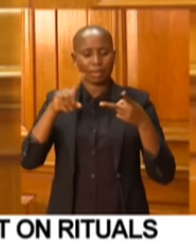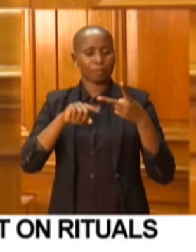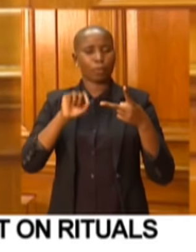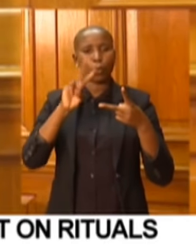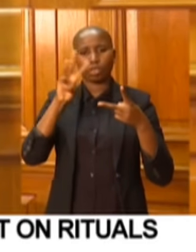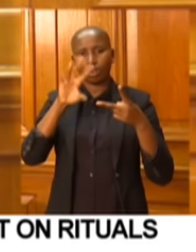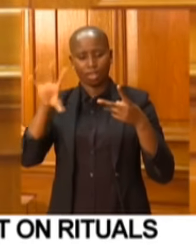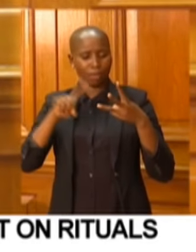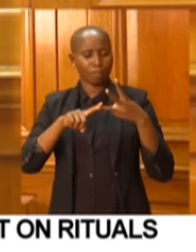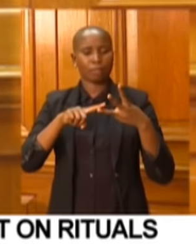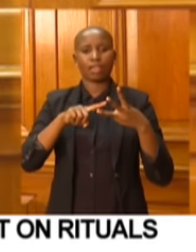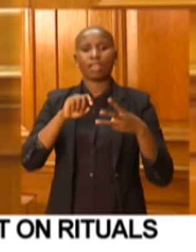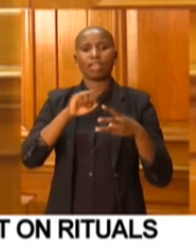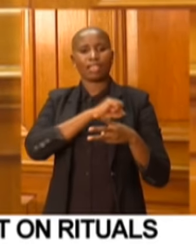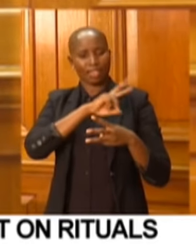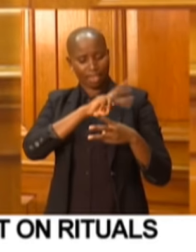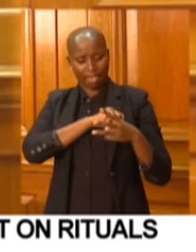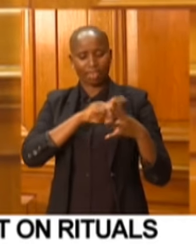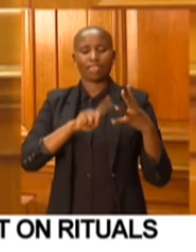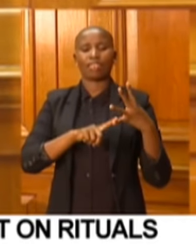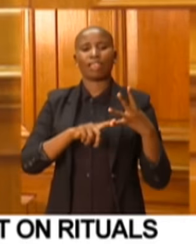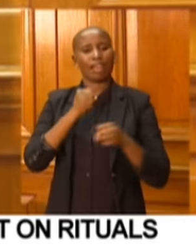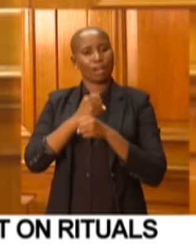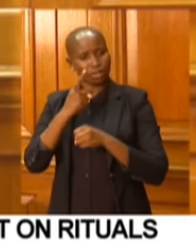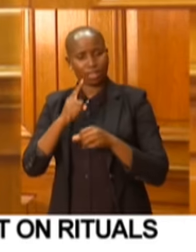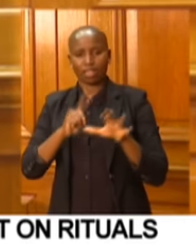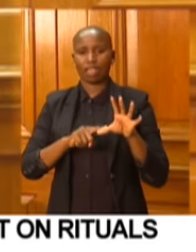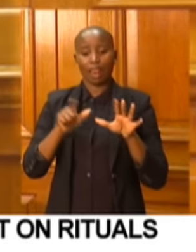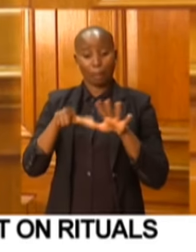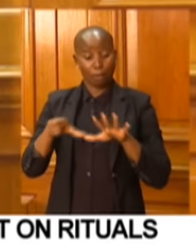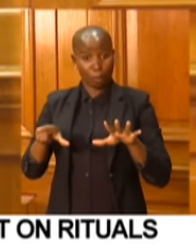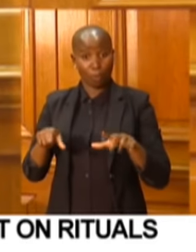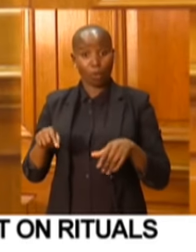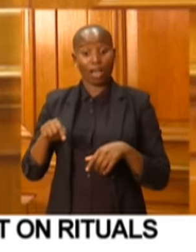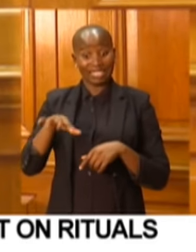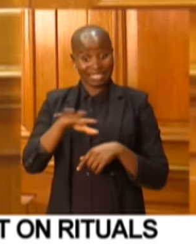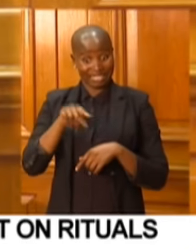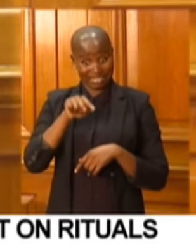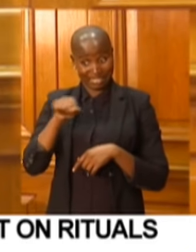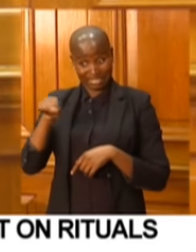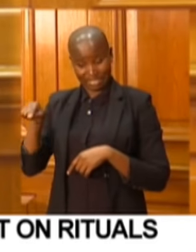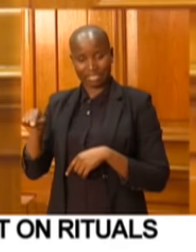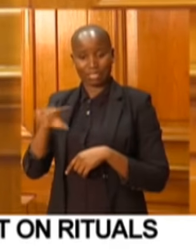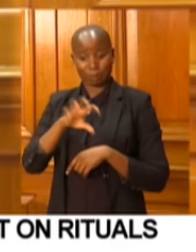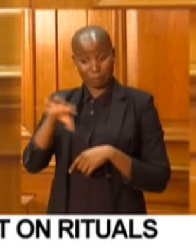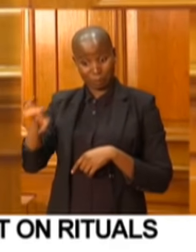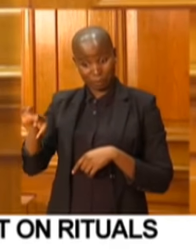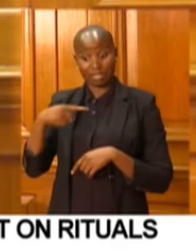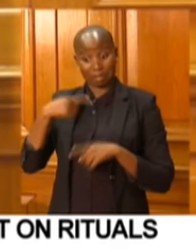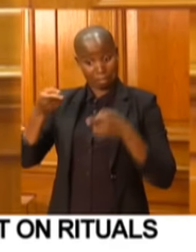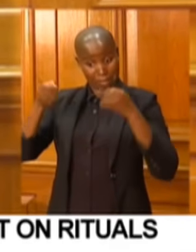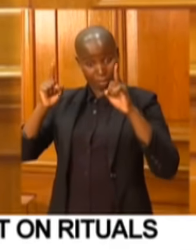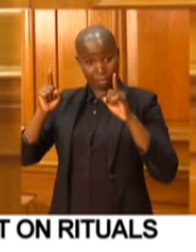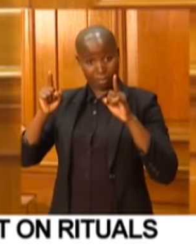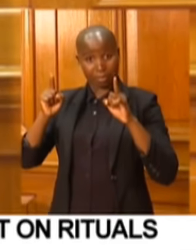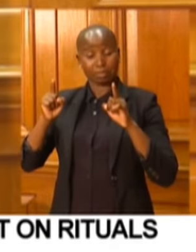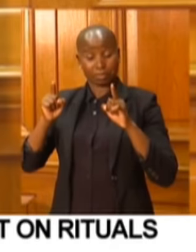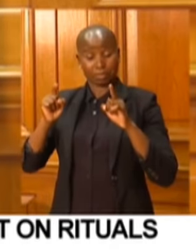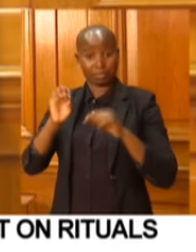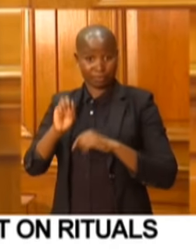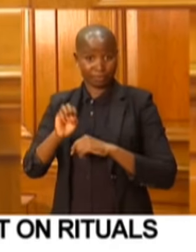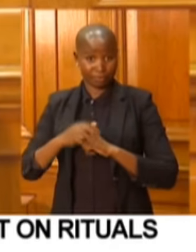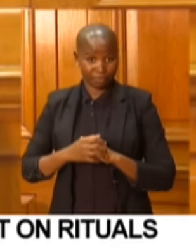KwaZulu-Natal, Gauteng, Limpopo, and the Northwest were declared as hotspot areas. We have now